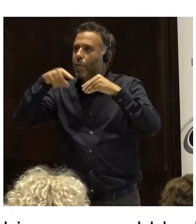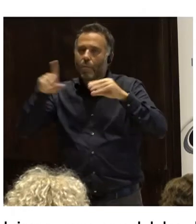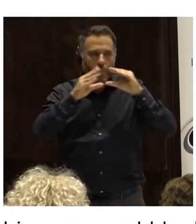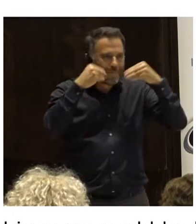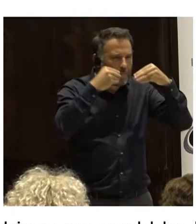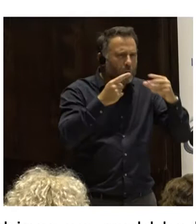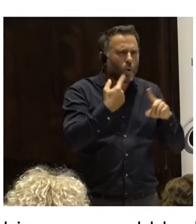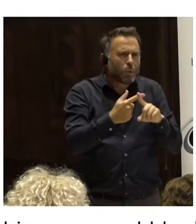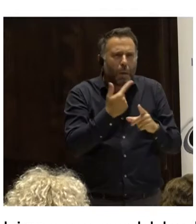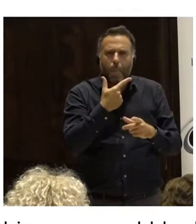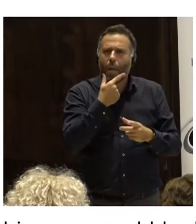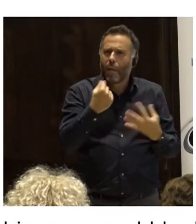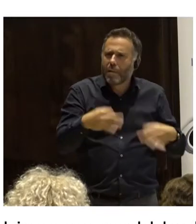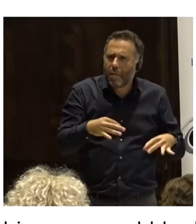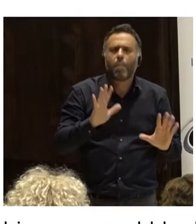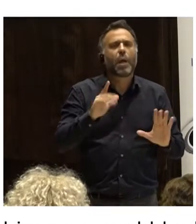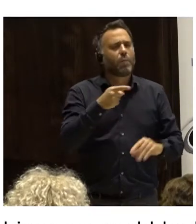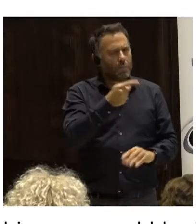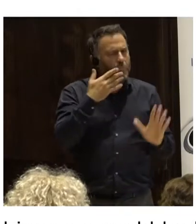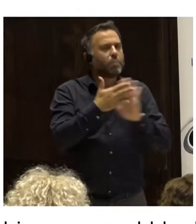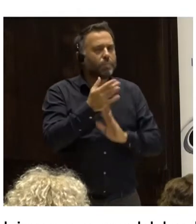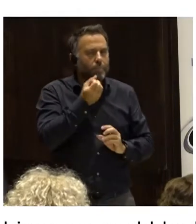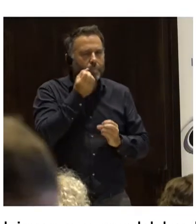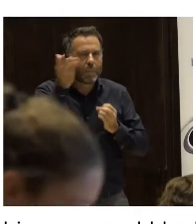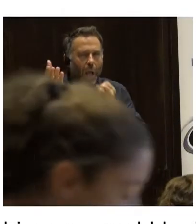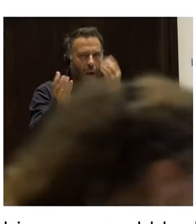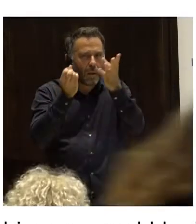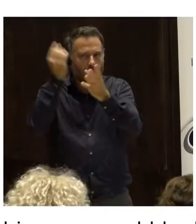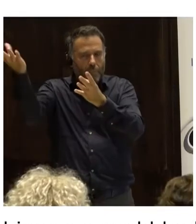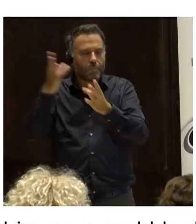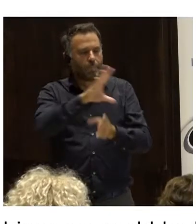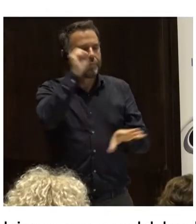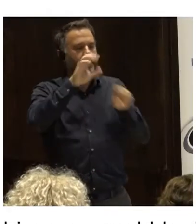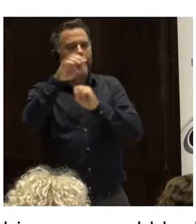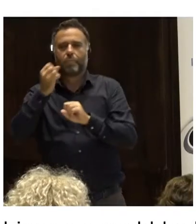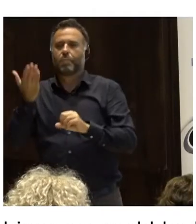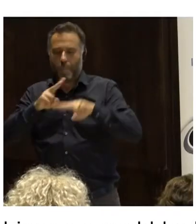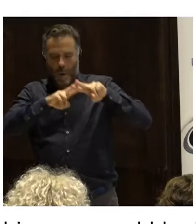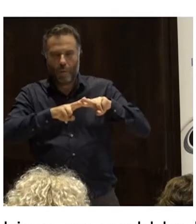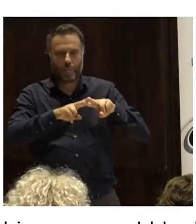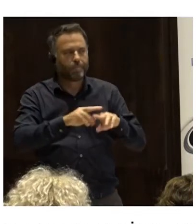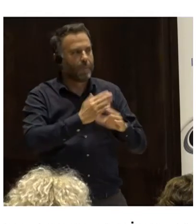So those just noticeable differences. Okay, thanks. Mm-hmm.